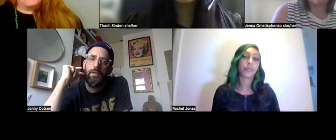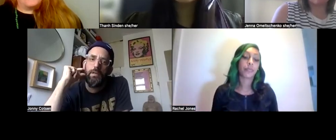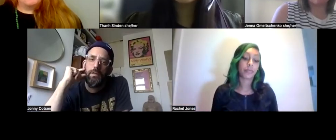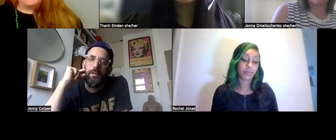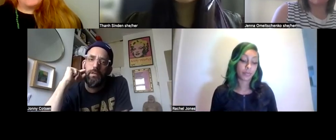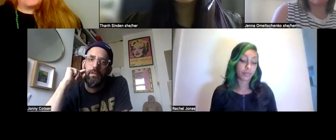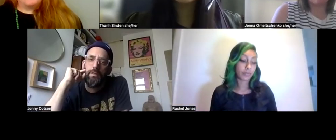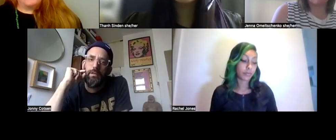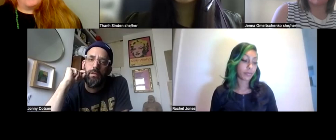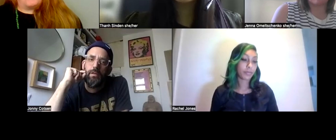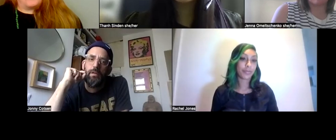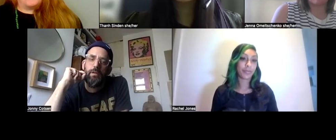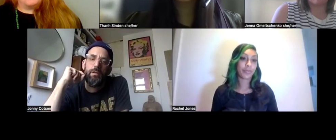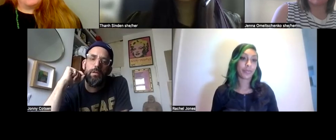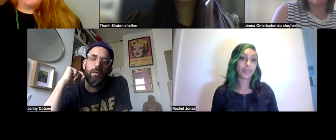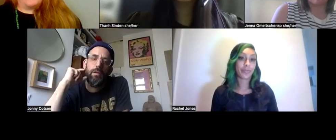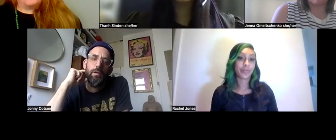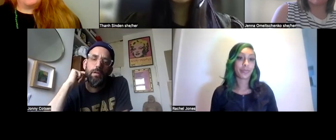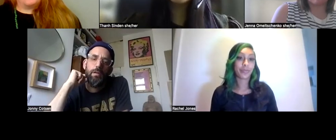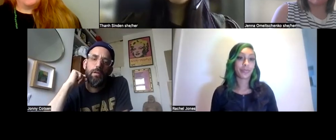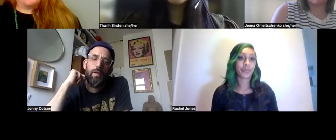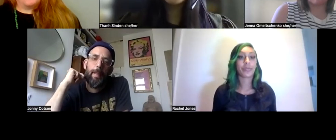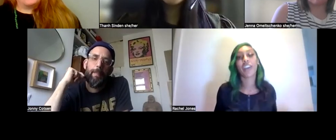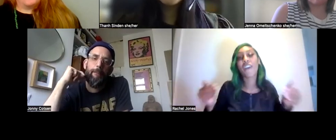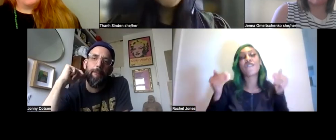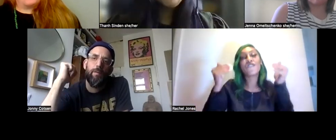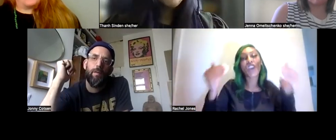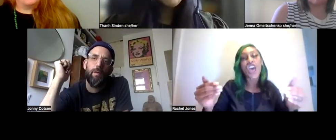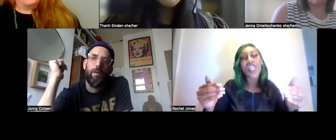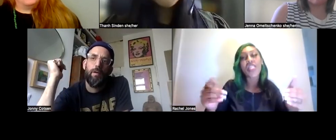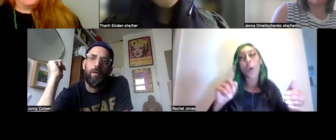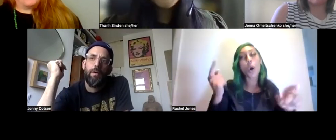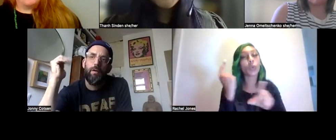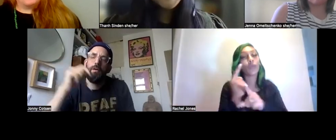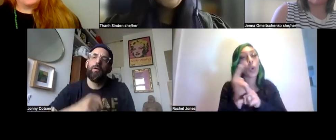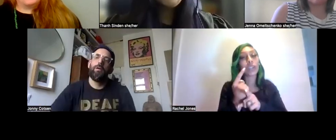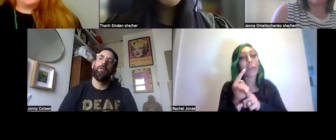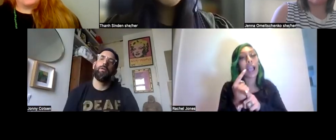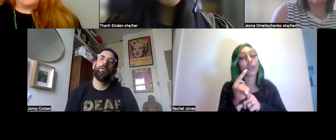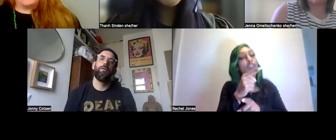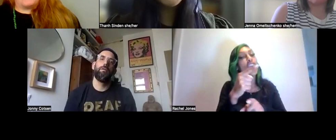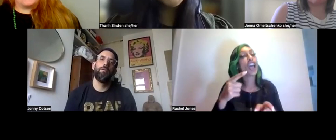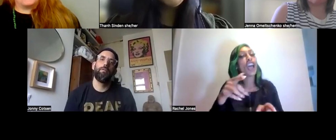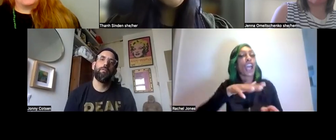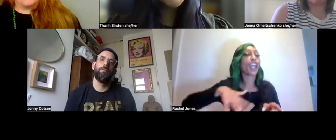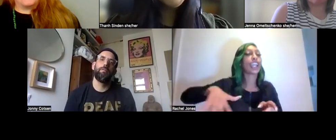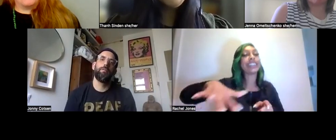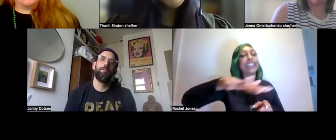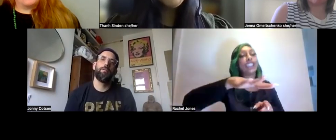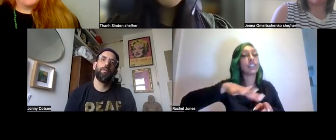well. Jonny, what about it, sort of further to what you've already talked about, those conditions in which make